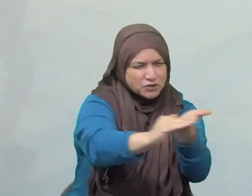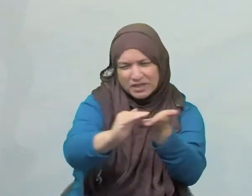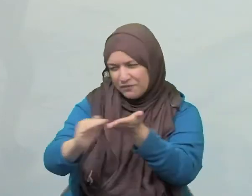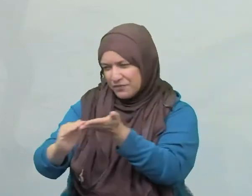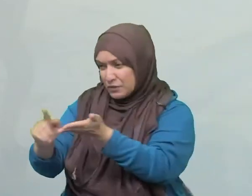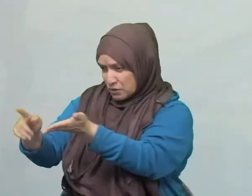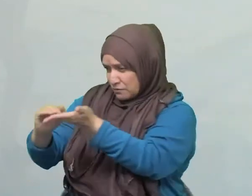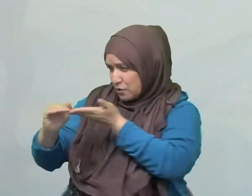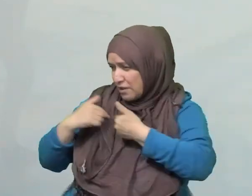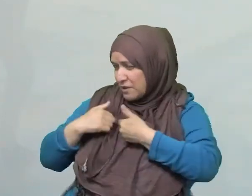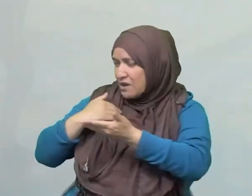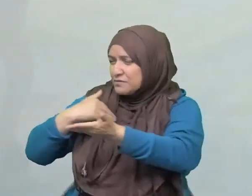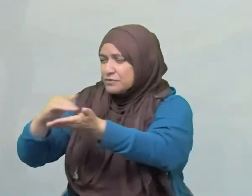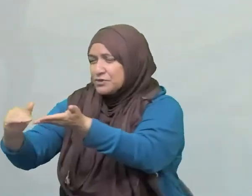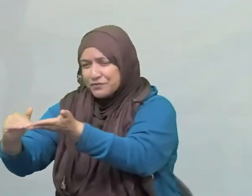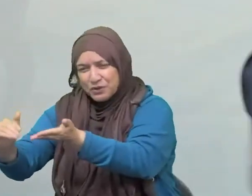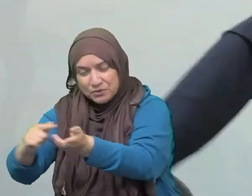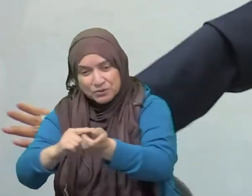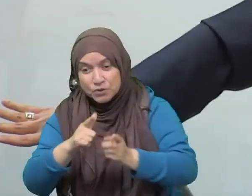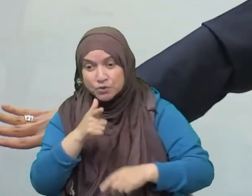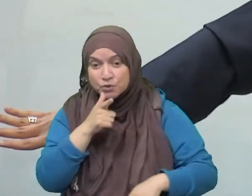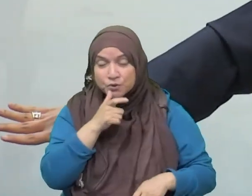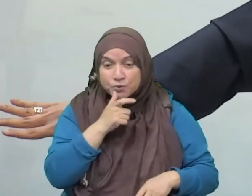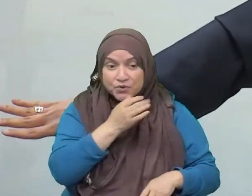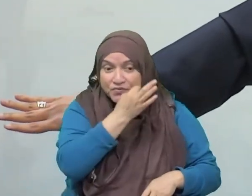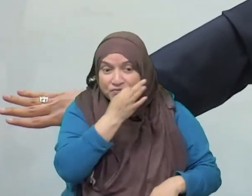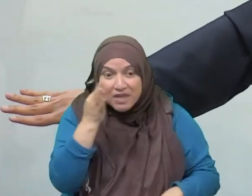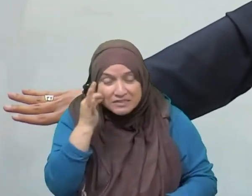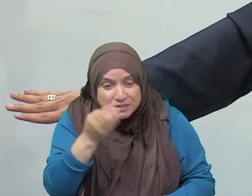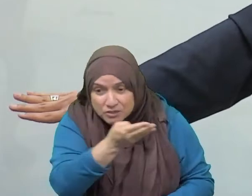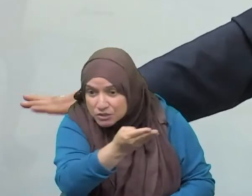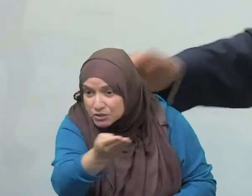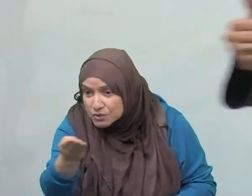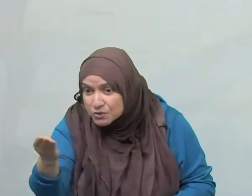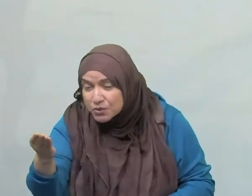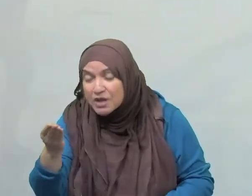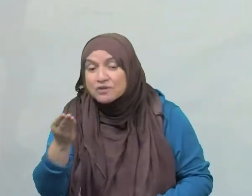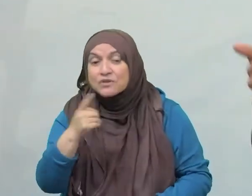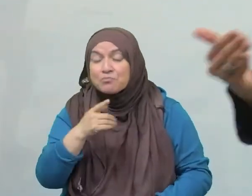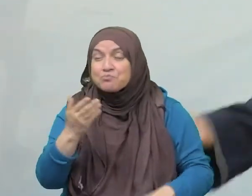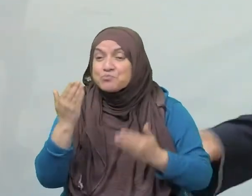observes will be forgiven for all of their previous sins